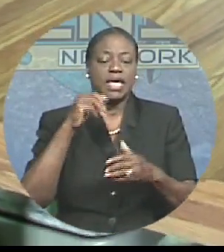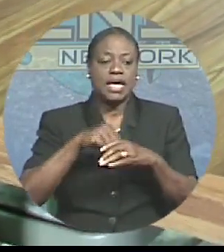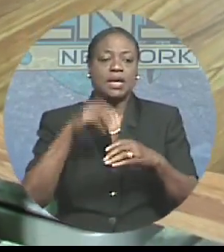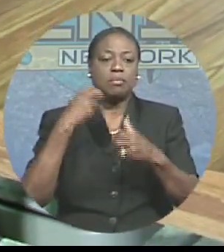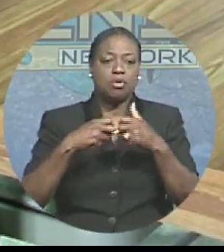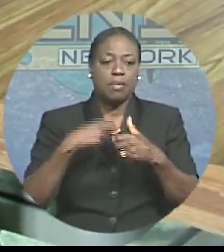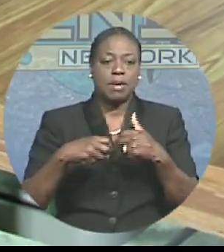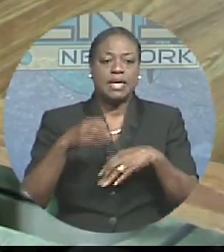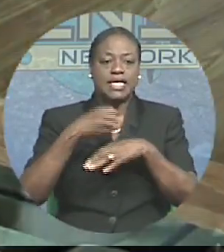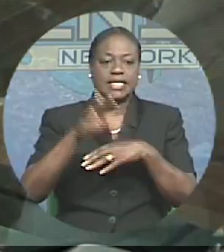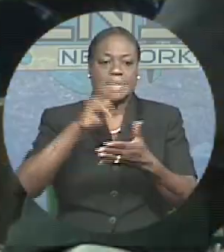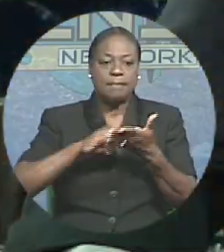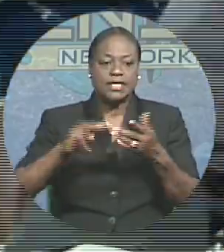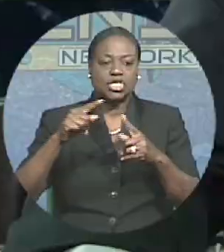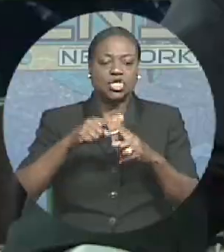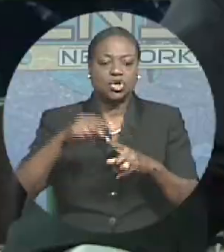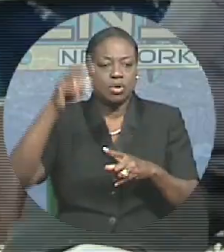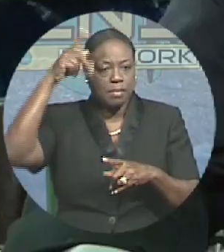Christie.